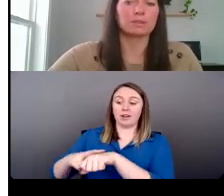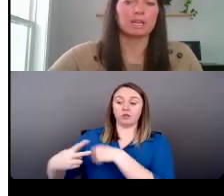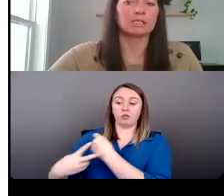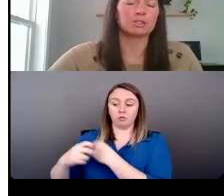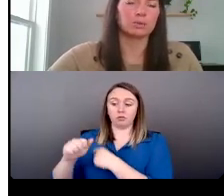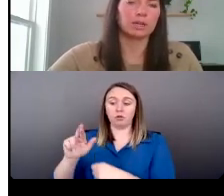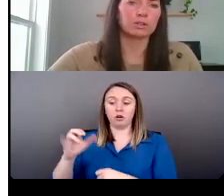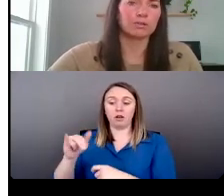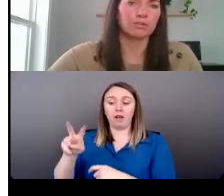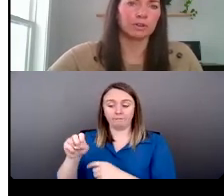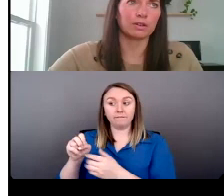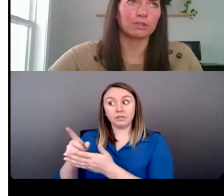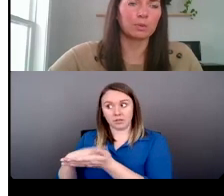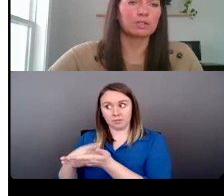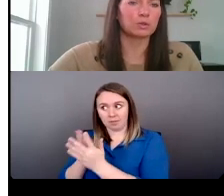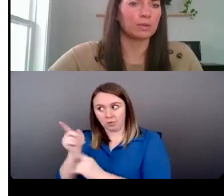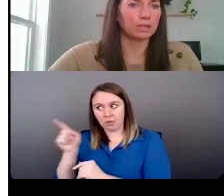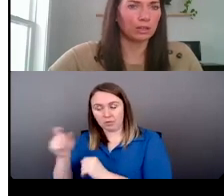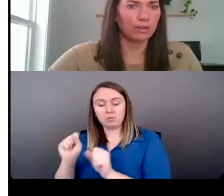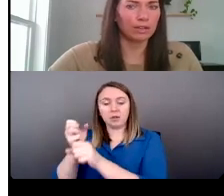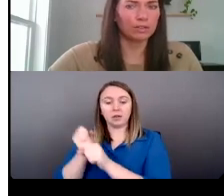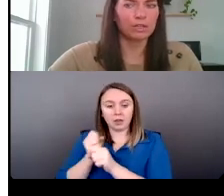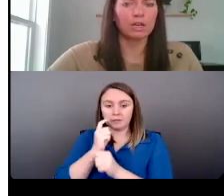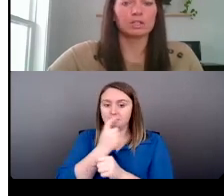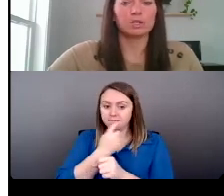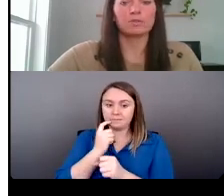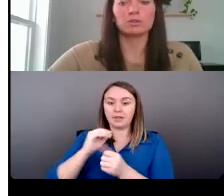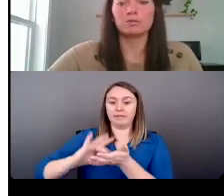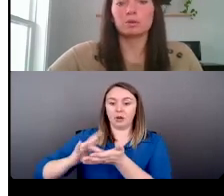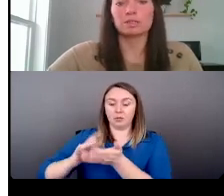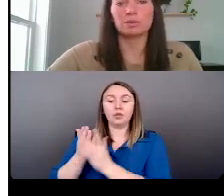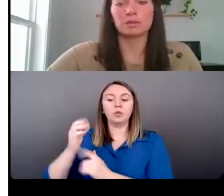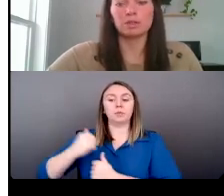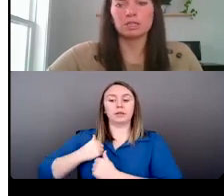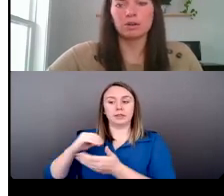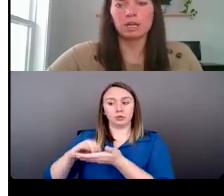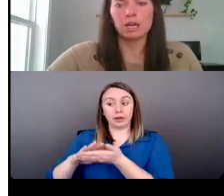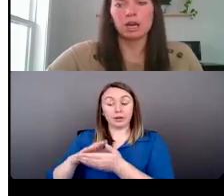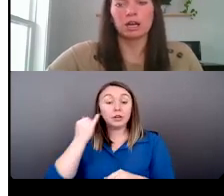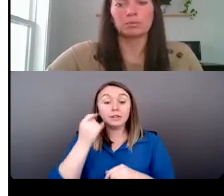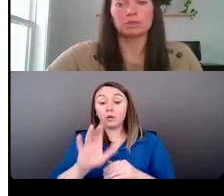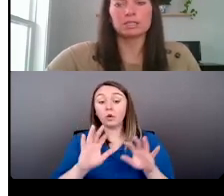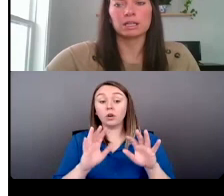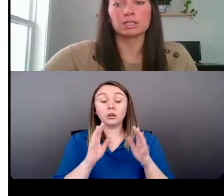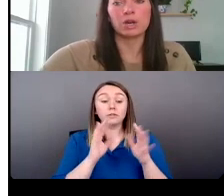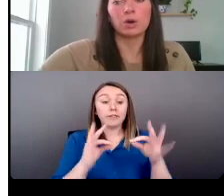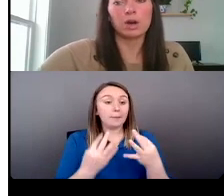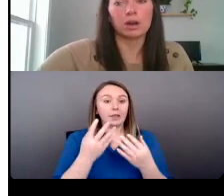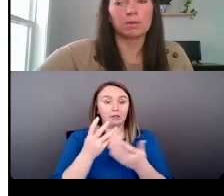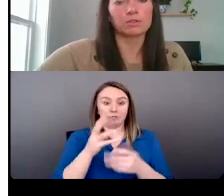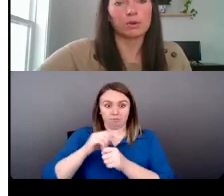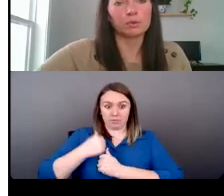sometimes obtain dental records and fingerprints through military records. So if your loved one was ever in the military, please let us